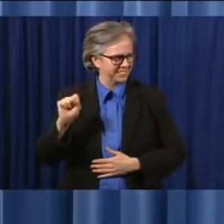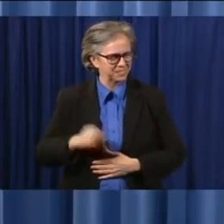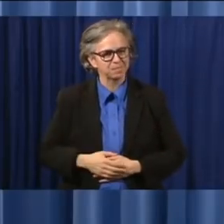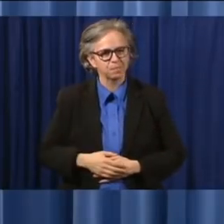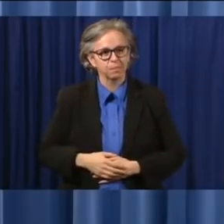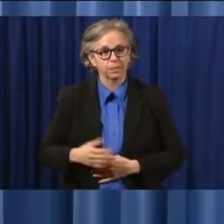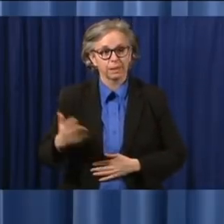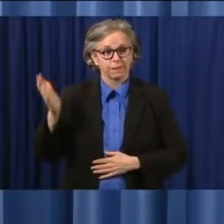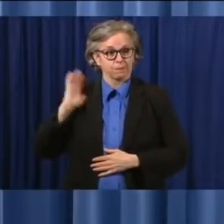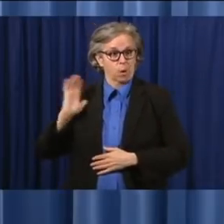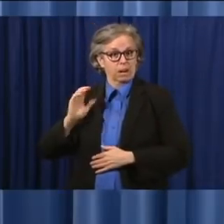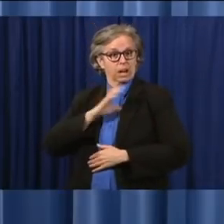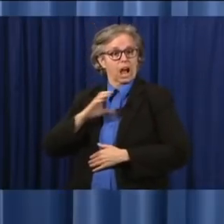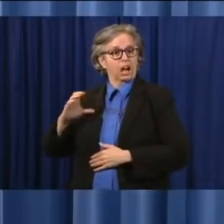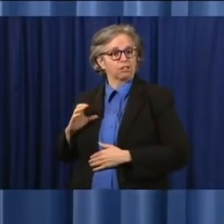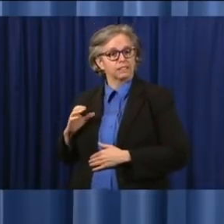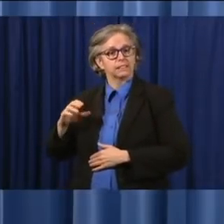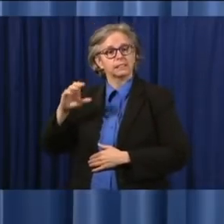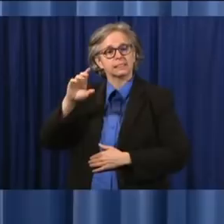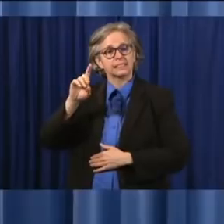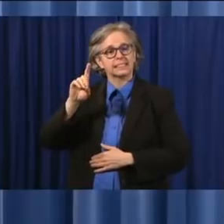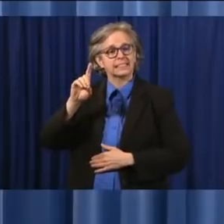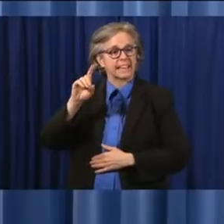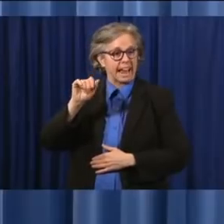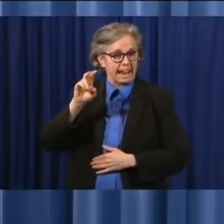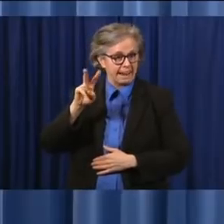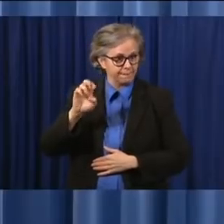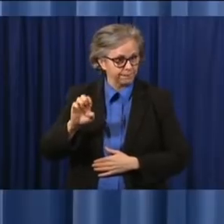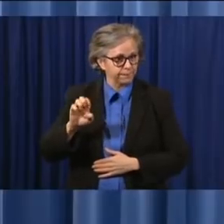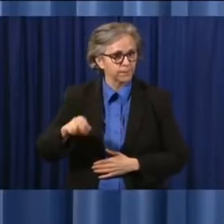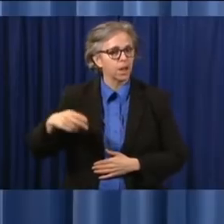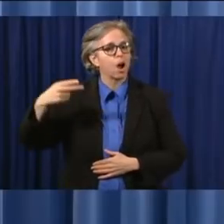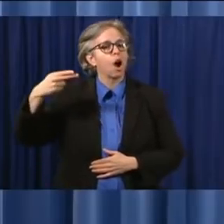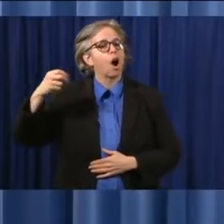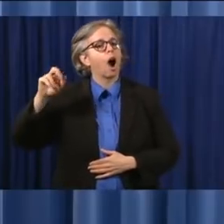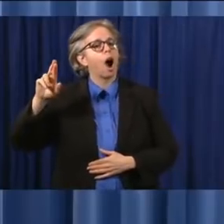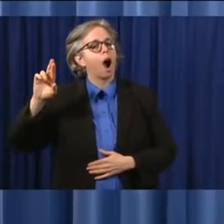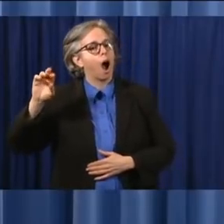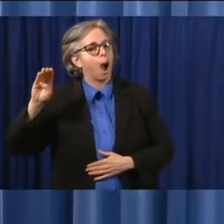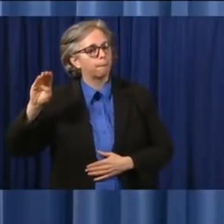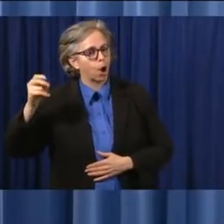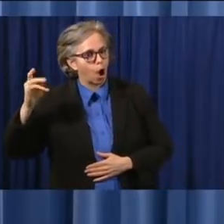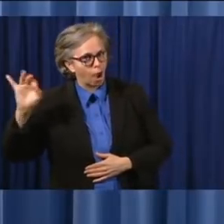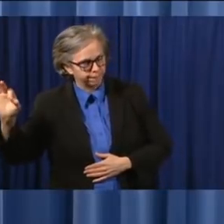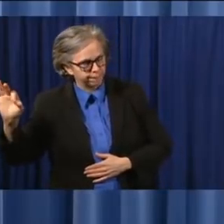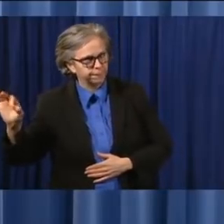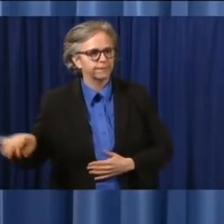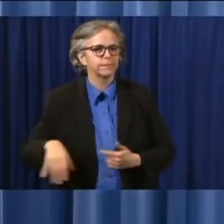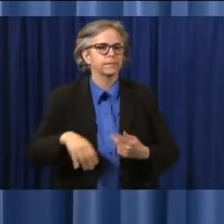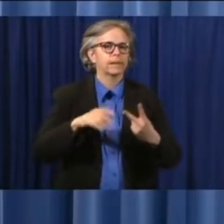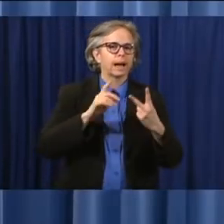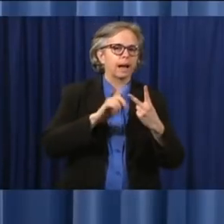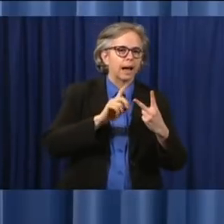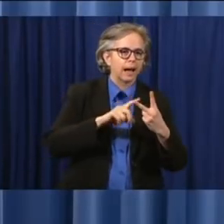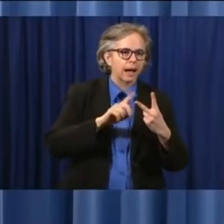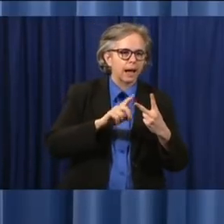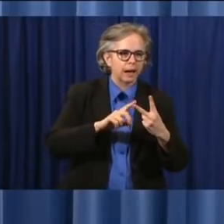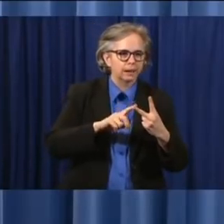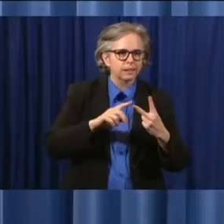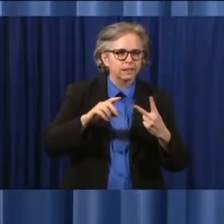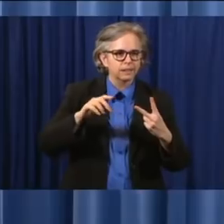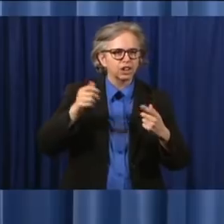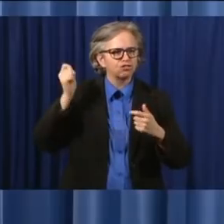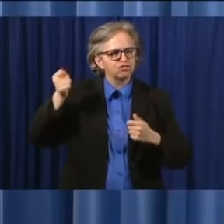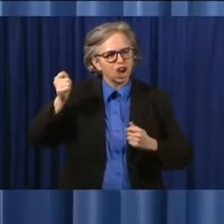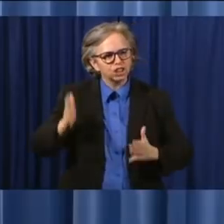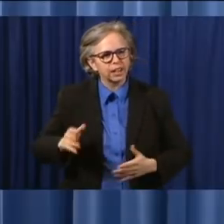Congressman Dave Hobson, former Speaker of the Ohio House, Bill Batchelder, his wife, Judge Alice